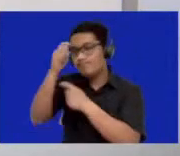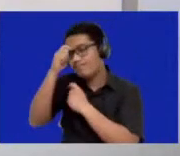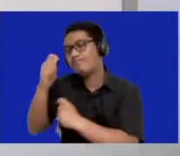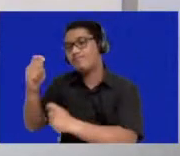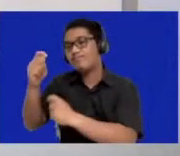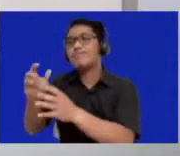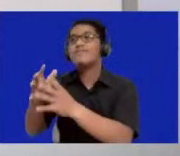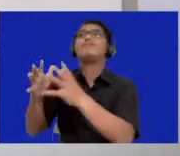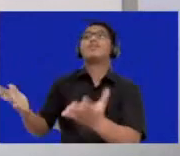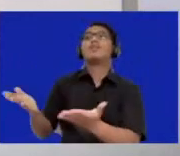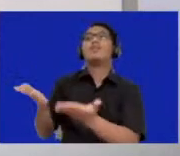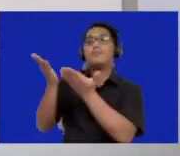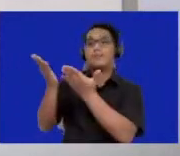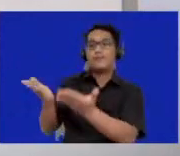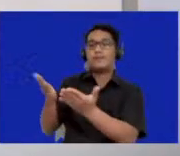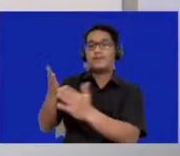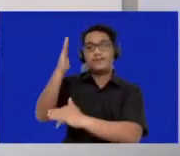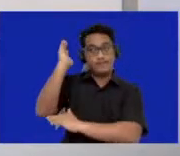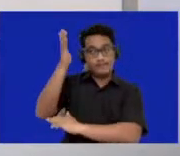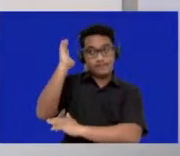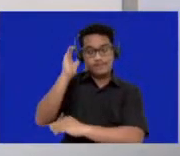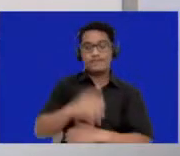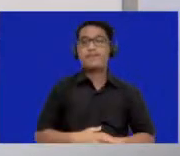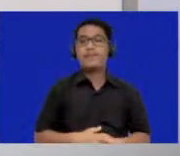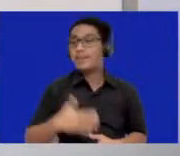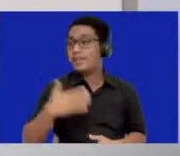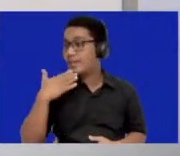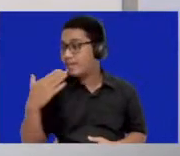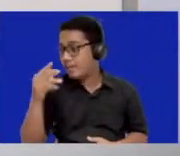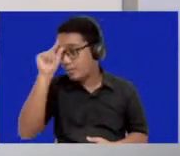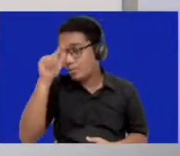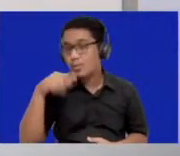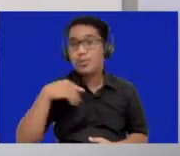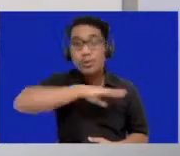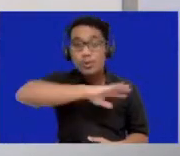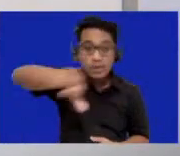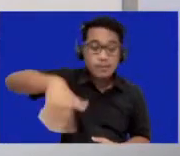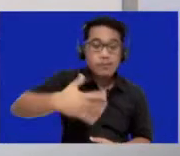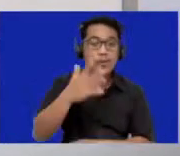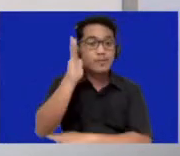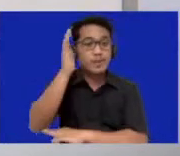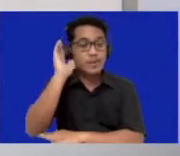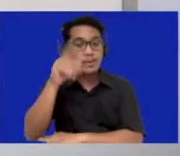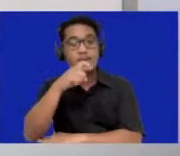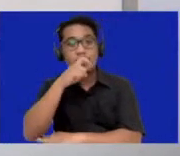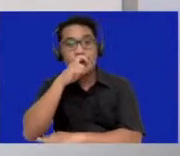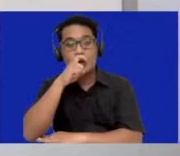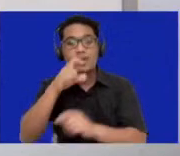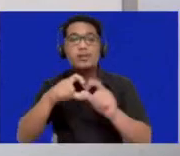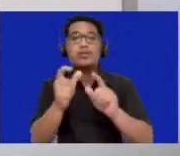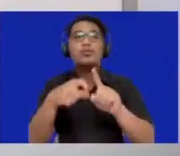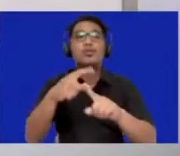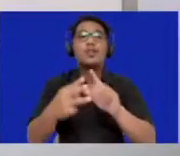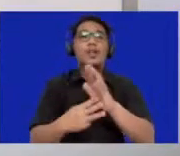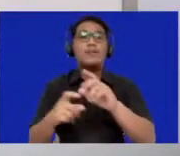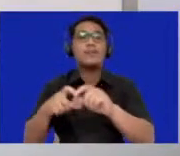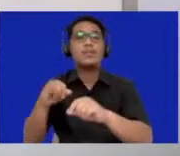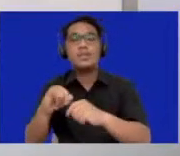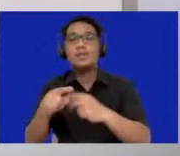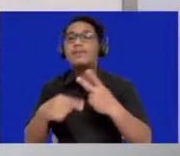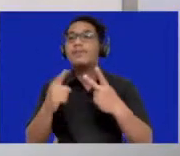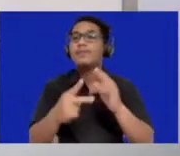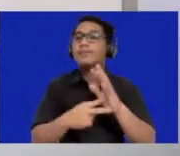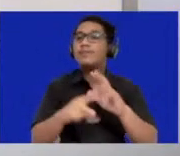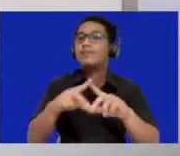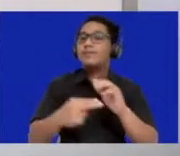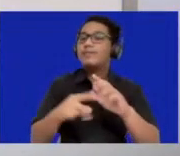thank you to all speakers in this first session, Mr. Sukamsi, Mr. Nana Suryana, and also Mr. Mahfuz Alam for a most